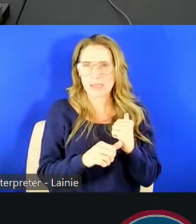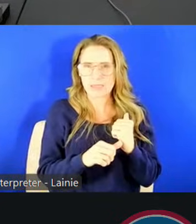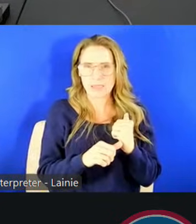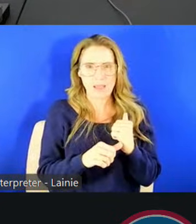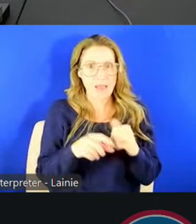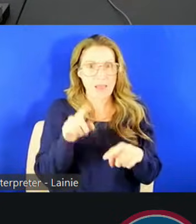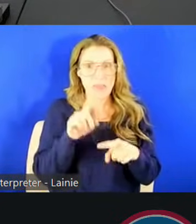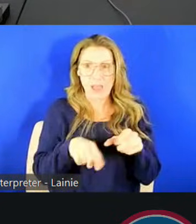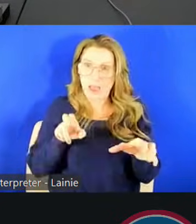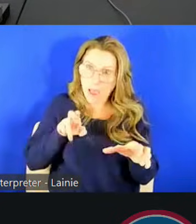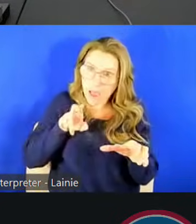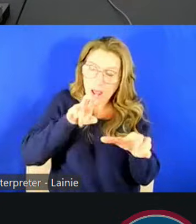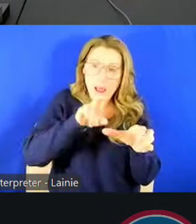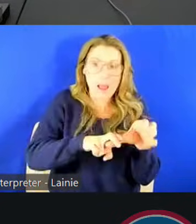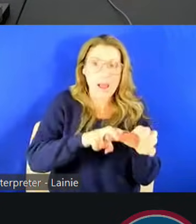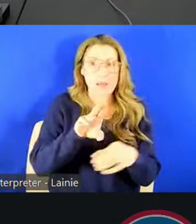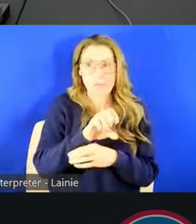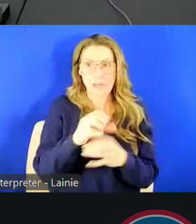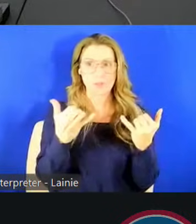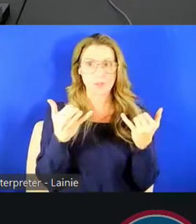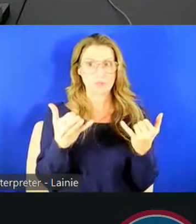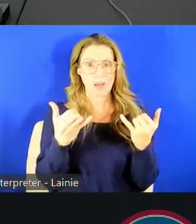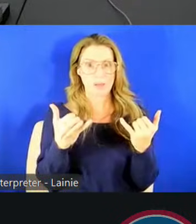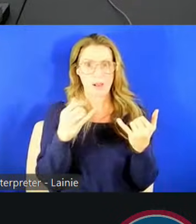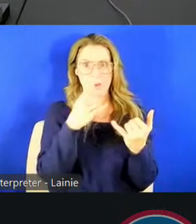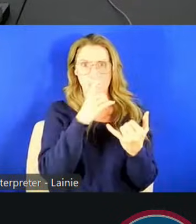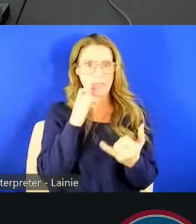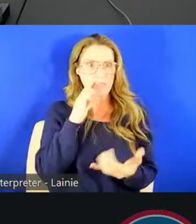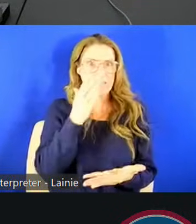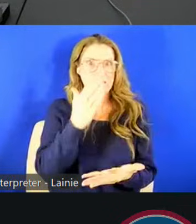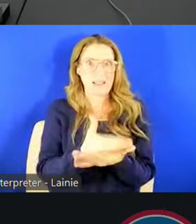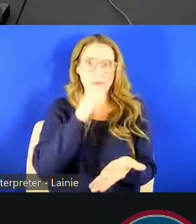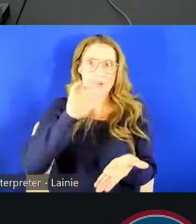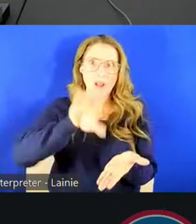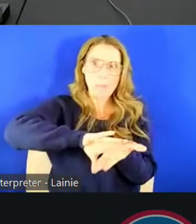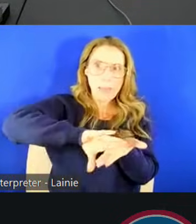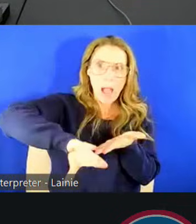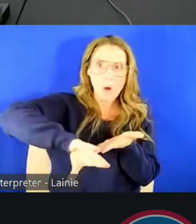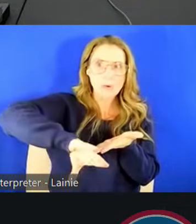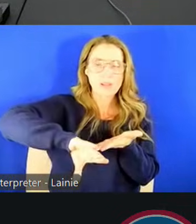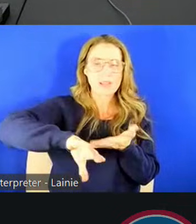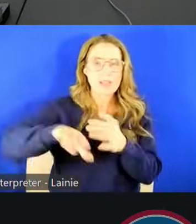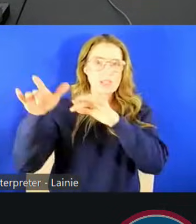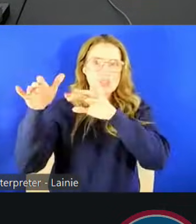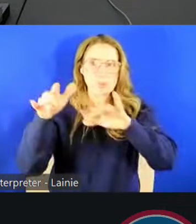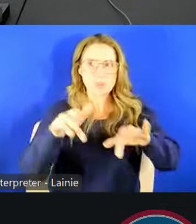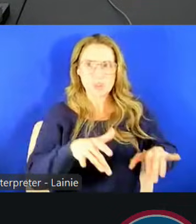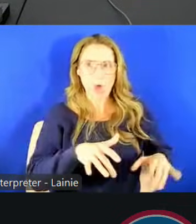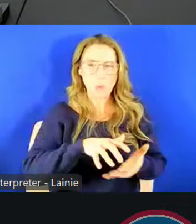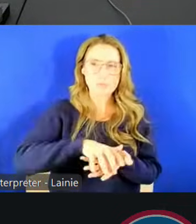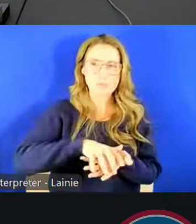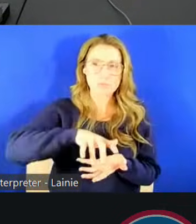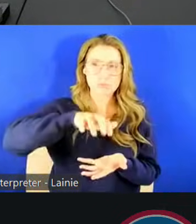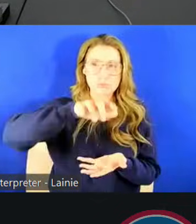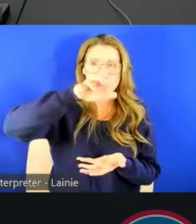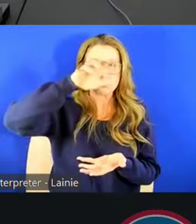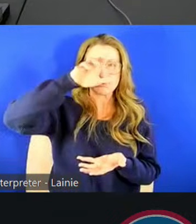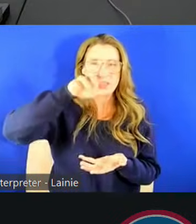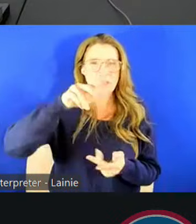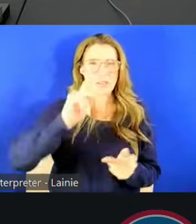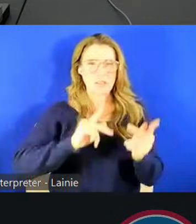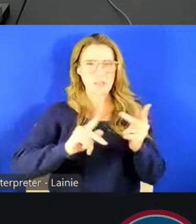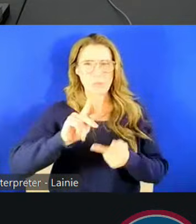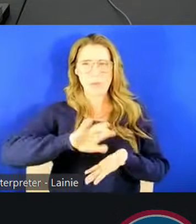onto buses right now because stops are not cleared out. Like people have shoveled snow into the bus